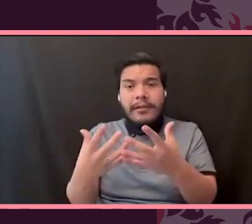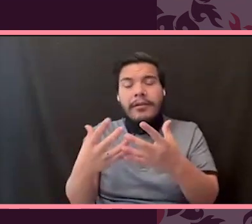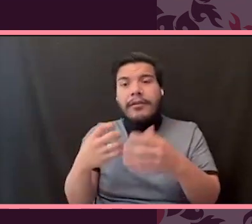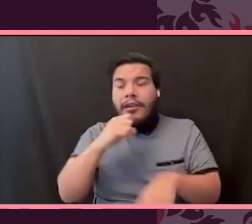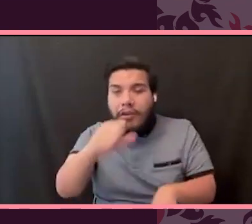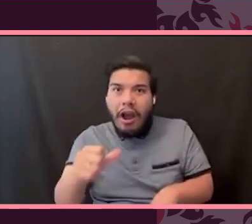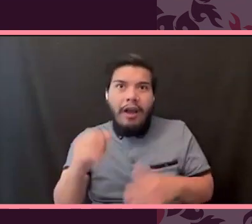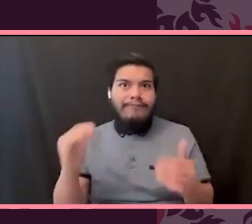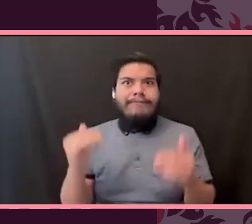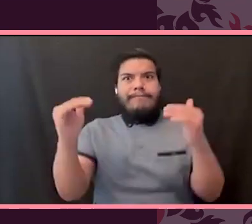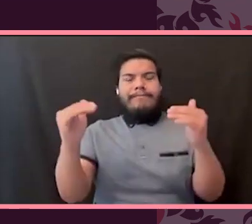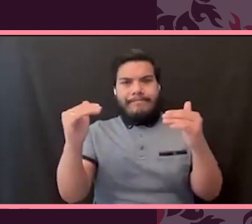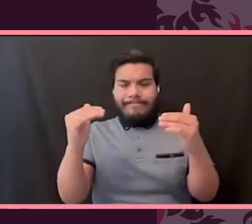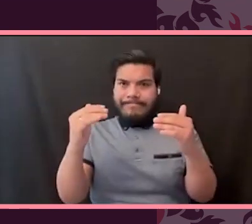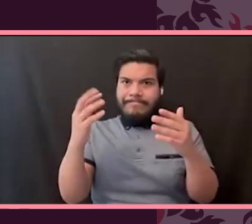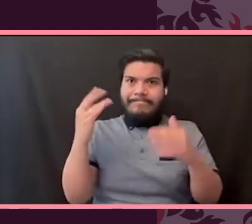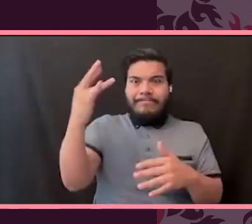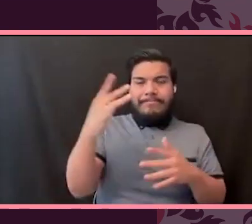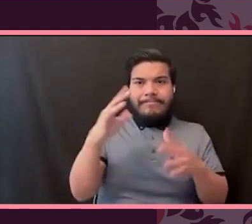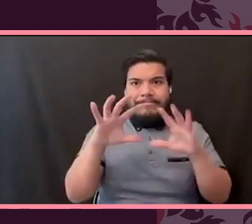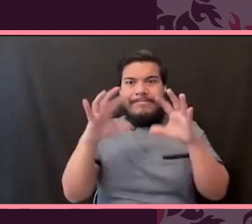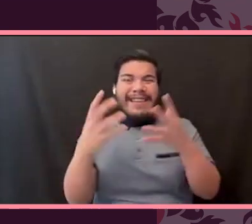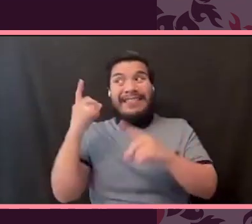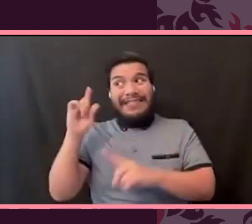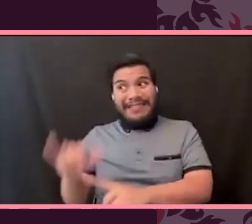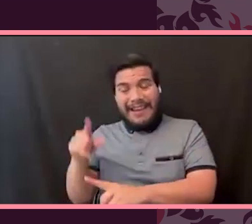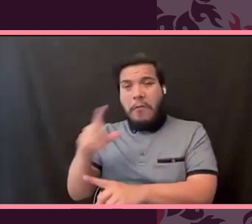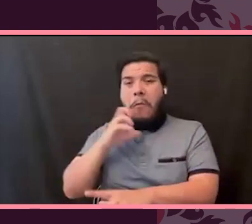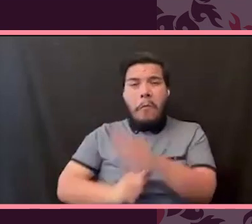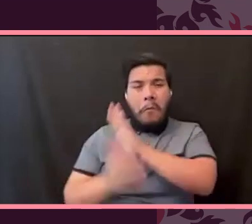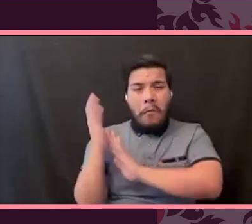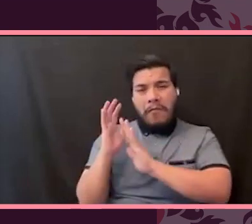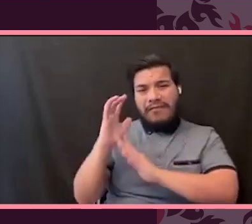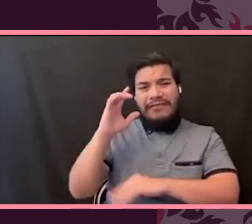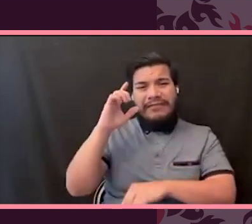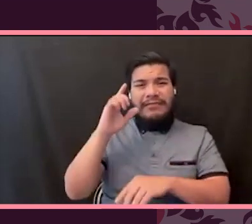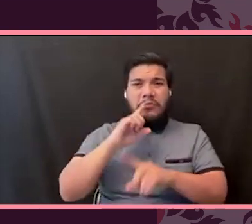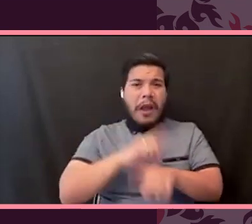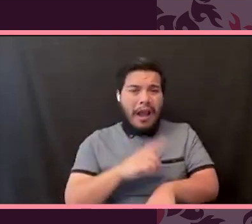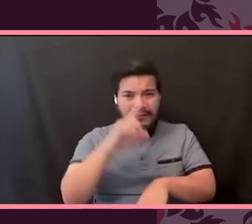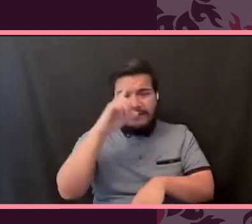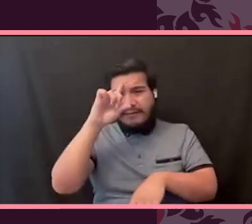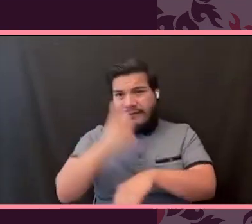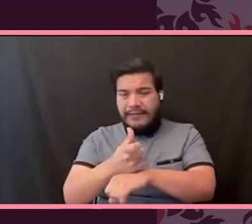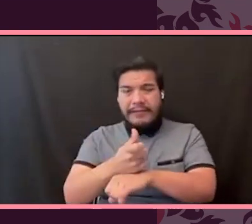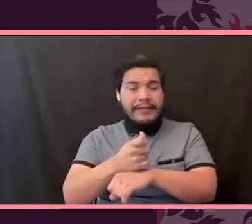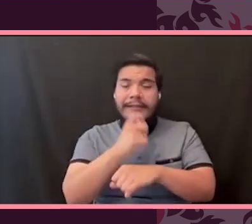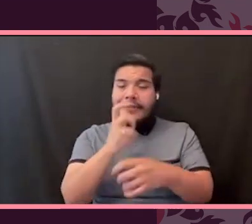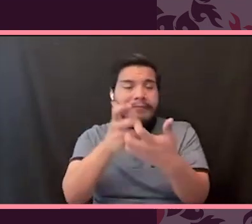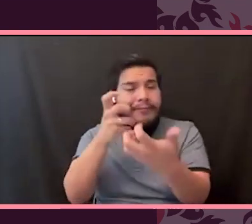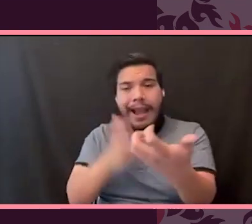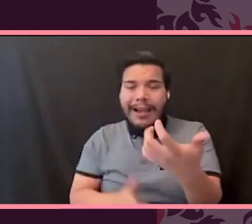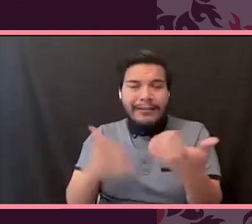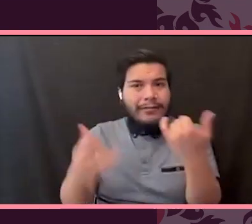industrialized society, doesn't help when we can, like, when all information is